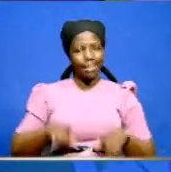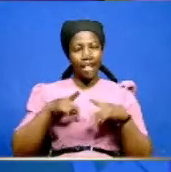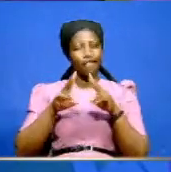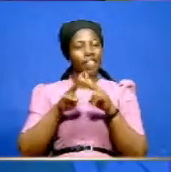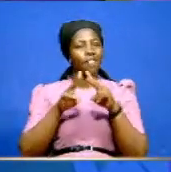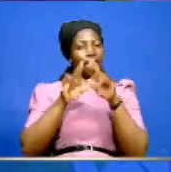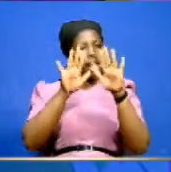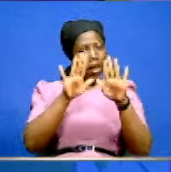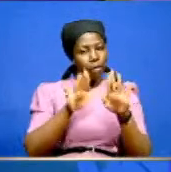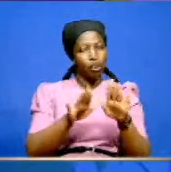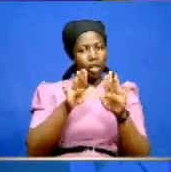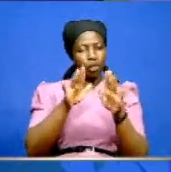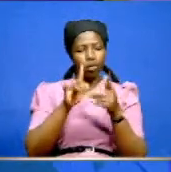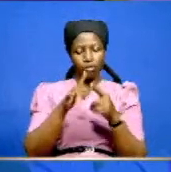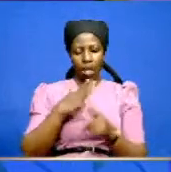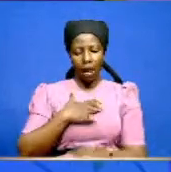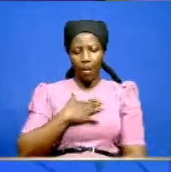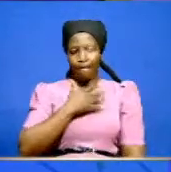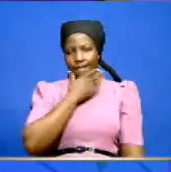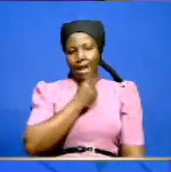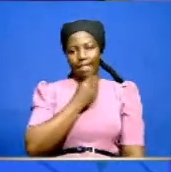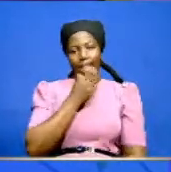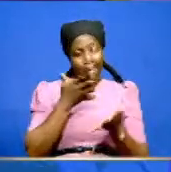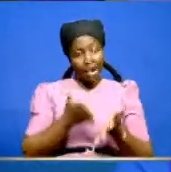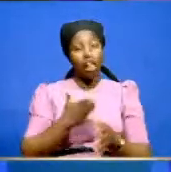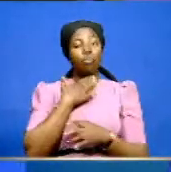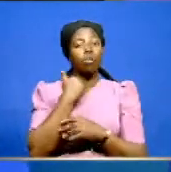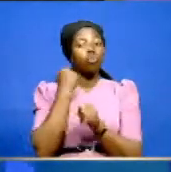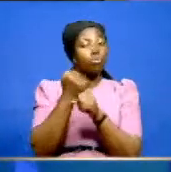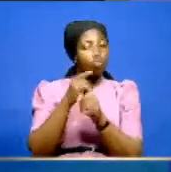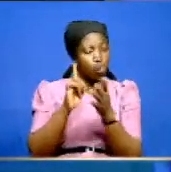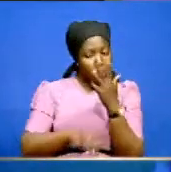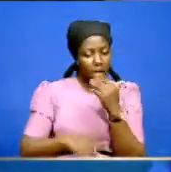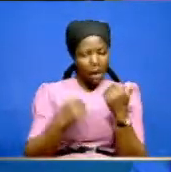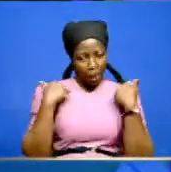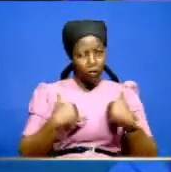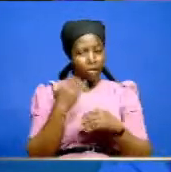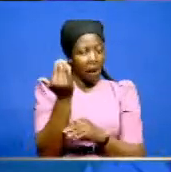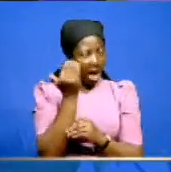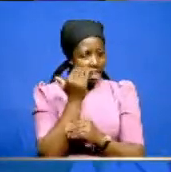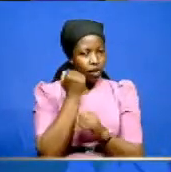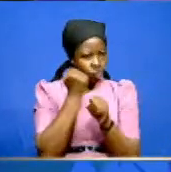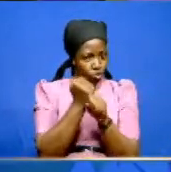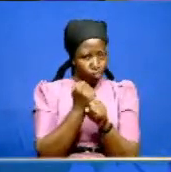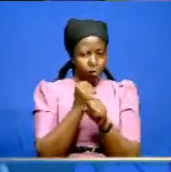dad. Now let me do what I was asked to do, which is the vote of thanks.